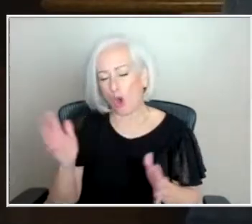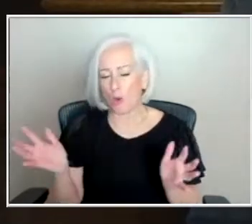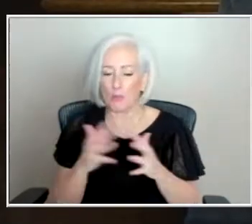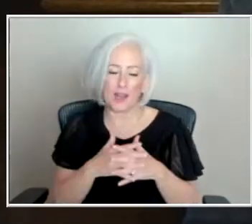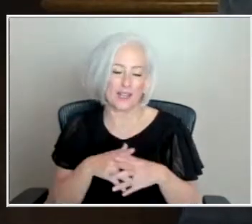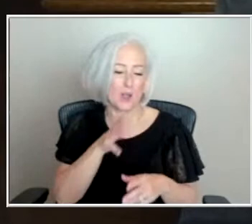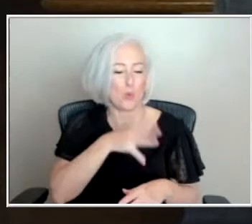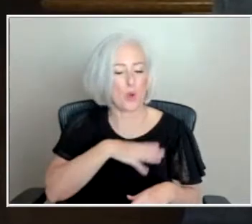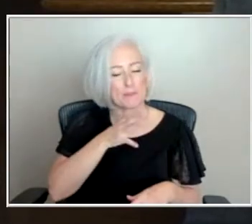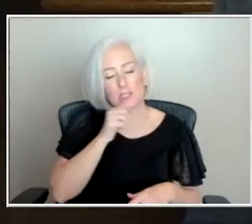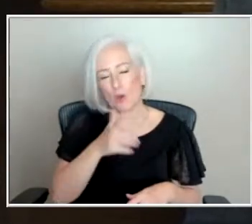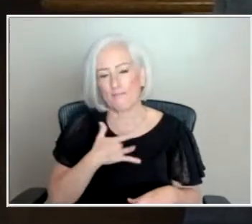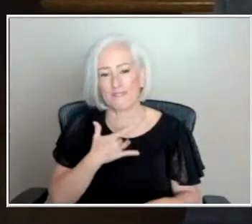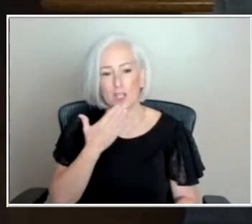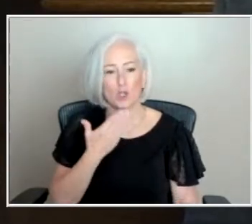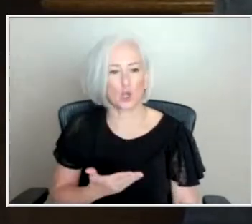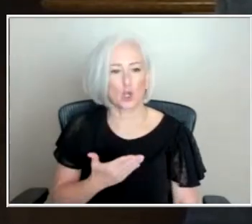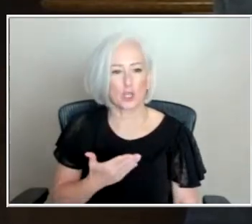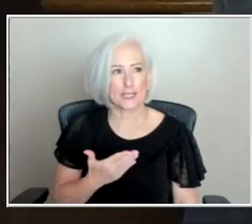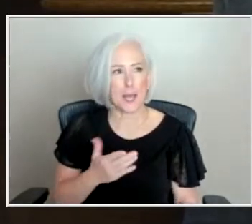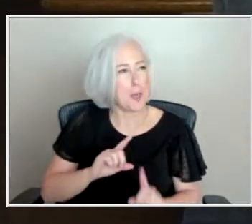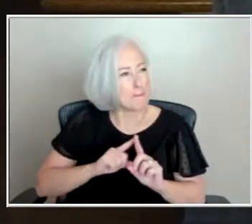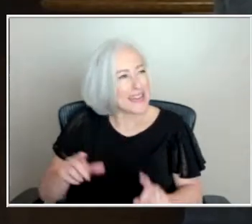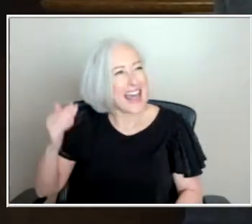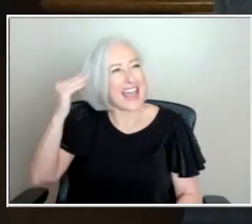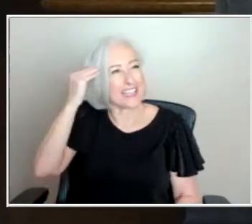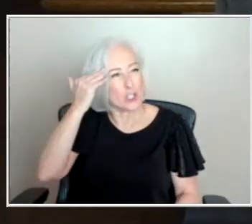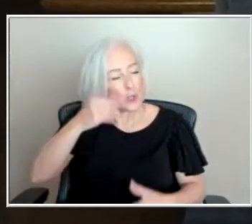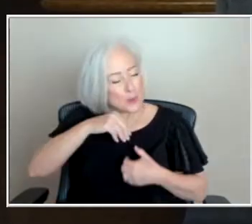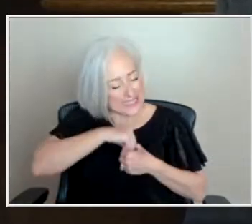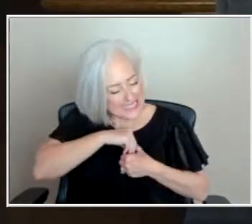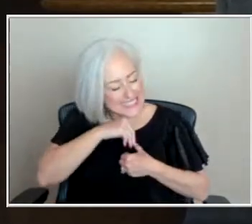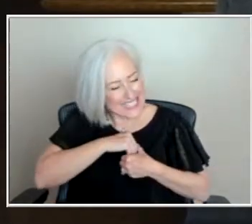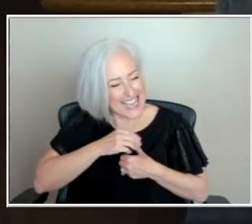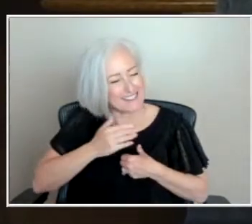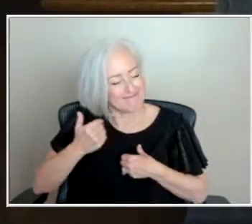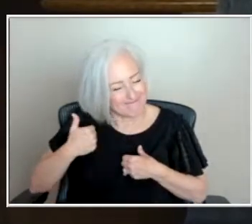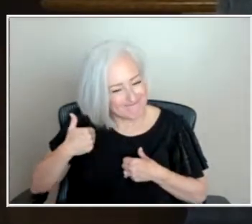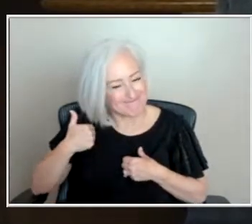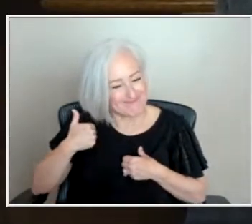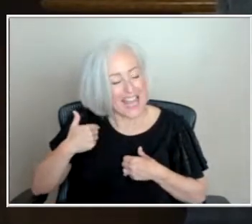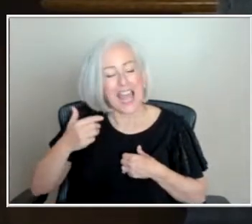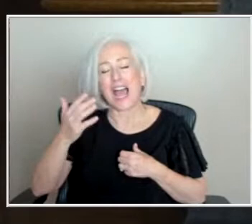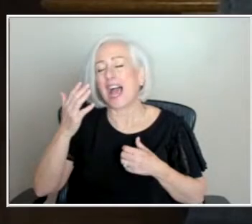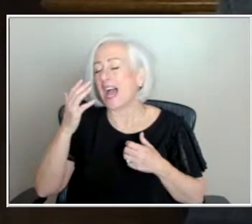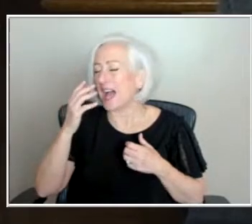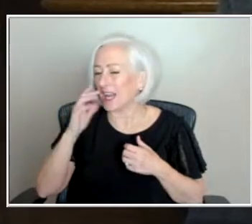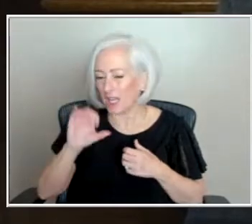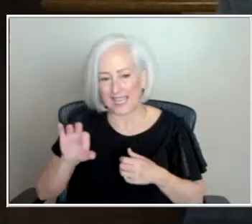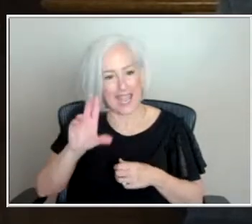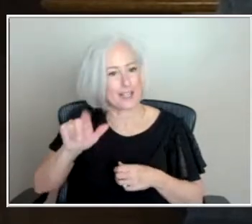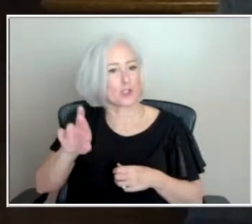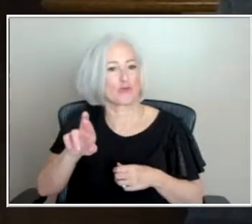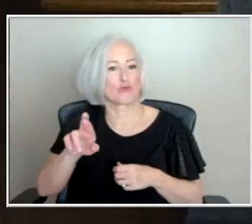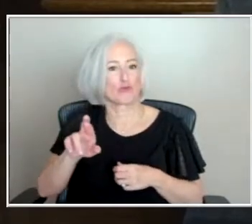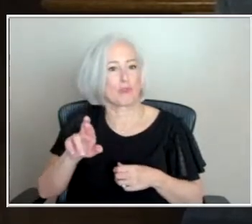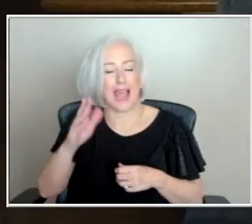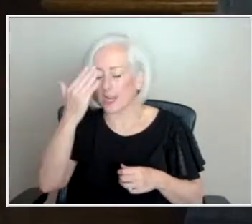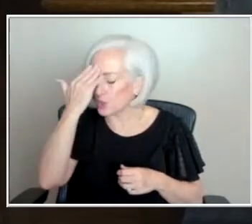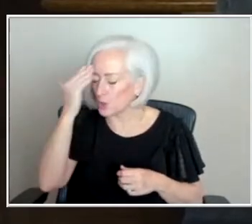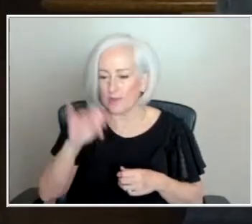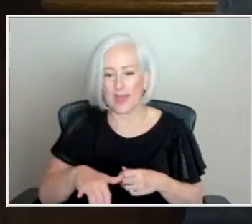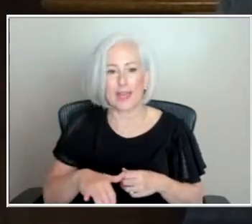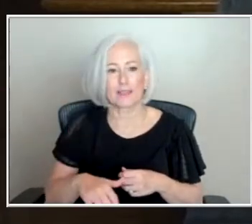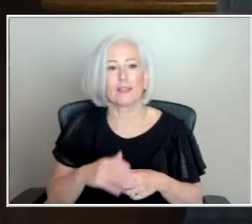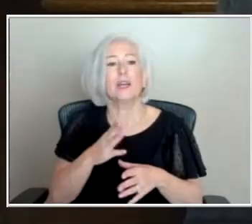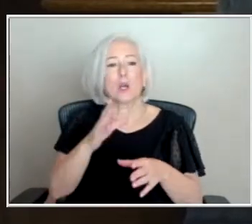good, and I knew deep down in my heart, I knew that it was colon cancer. There was no doubt in my mind. So when I got the diagnosis, yes,